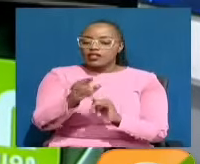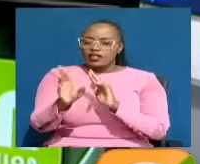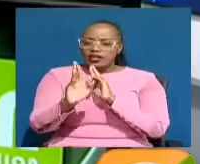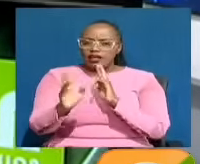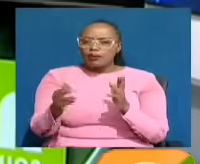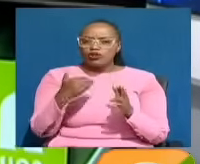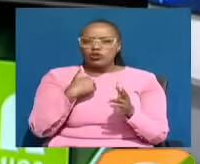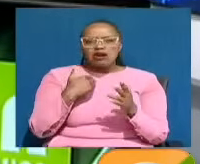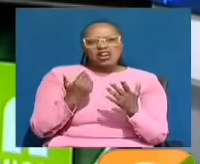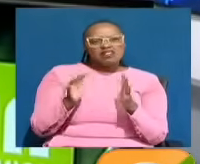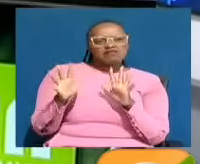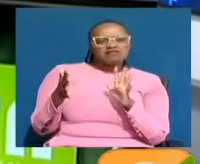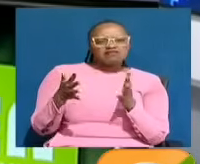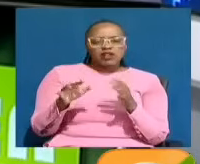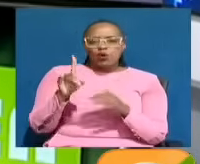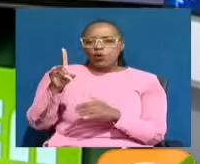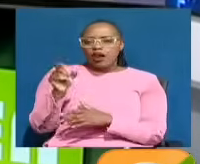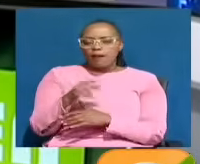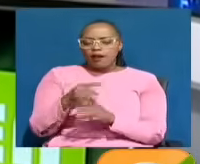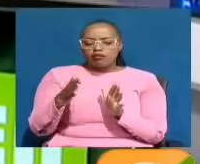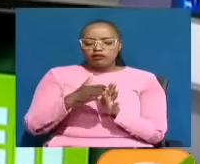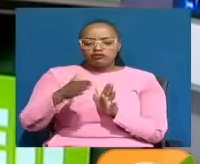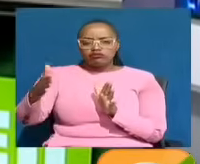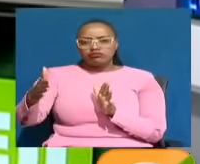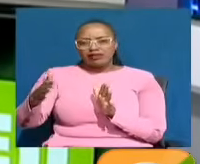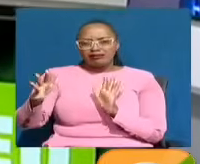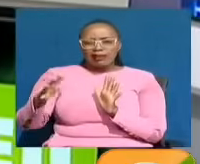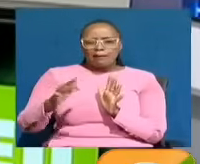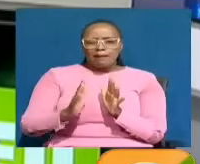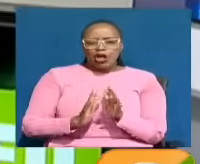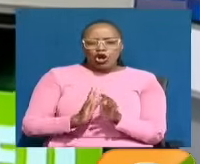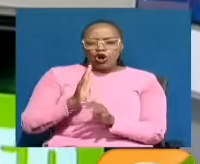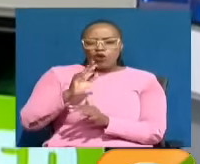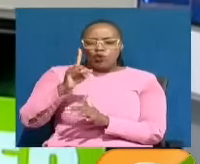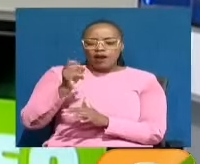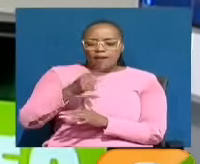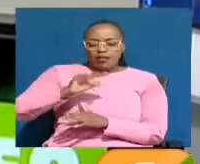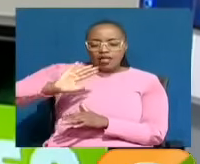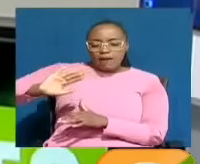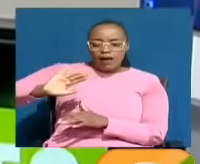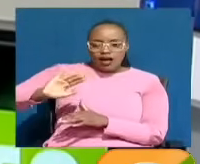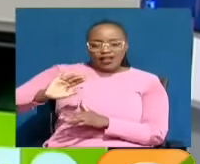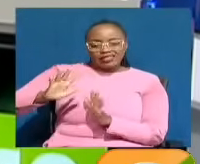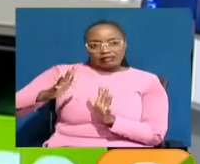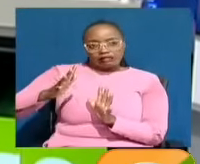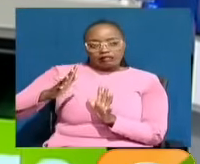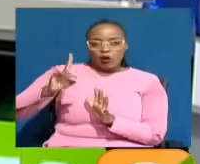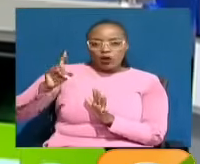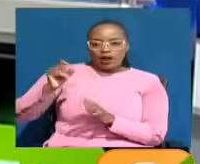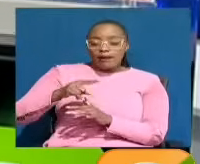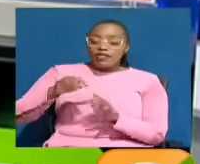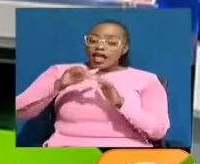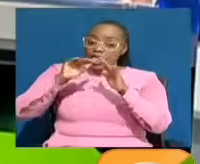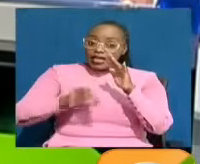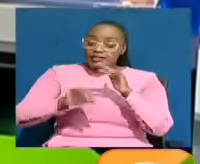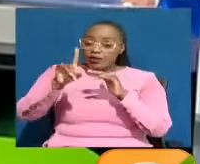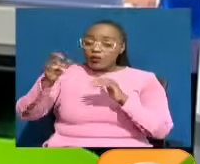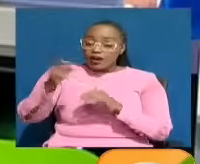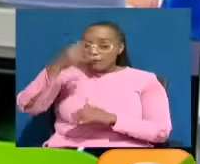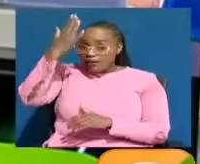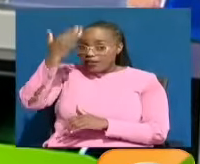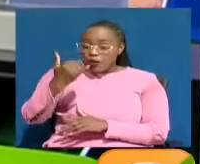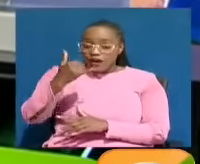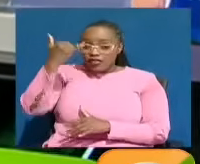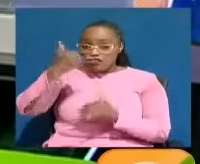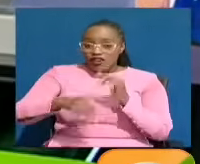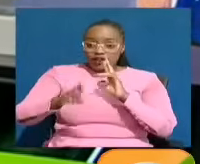You've got just about a month, a little over a month to go. Actually, a little less than a month, because your